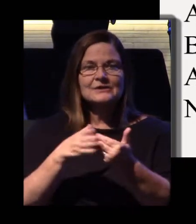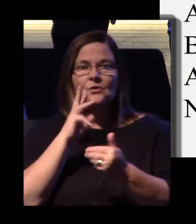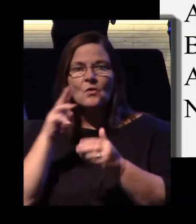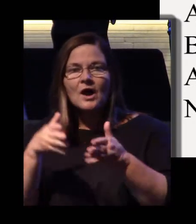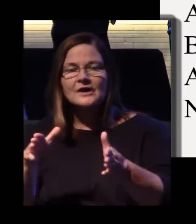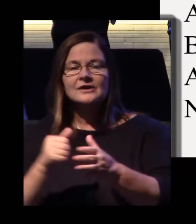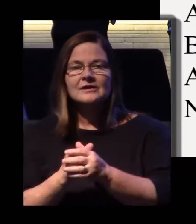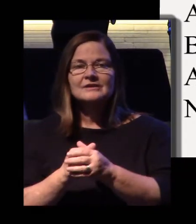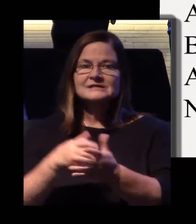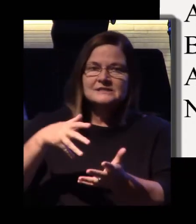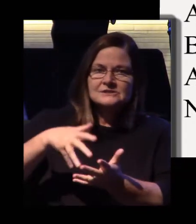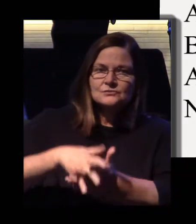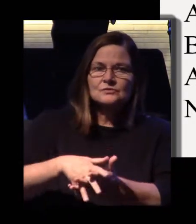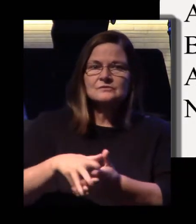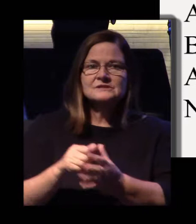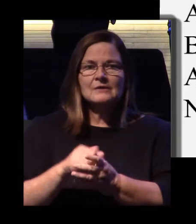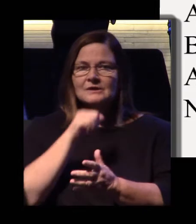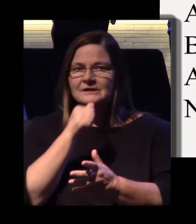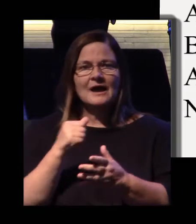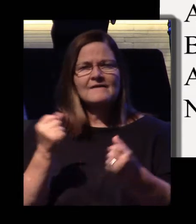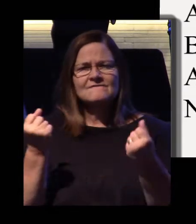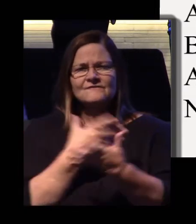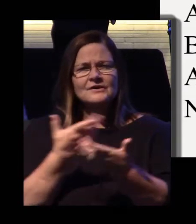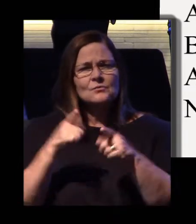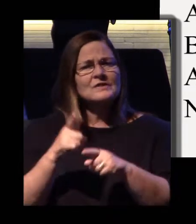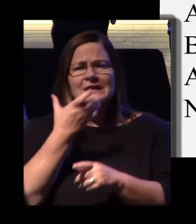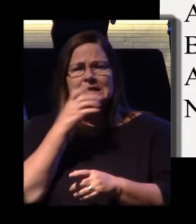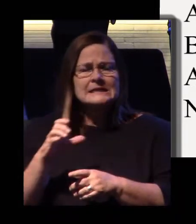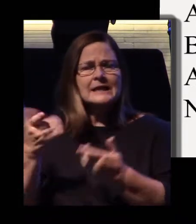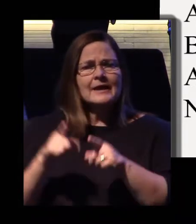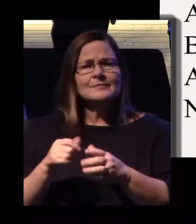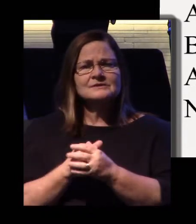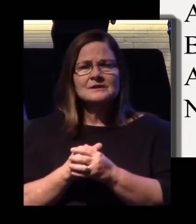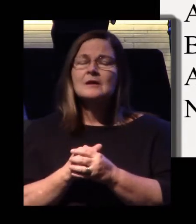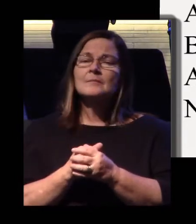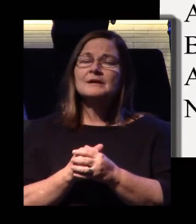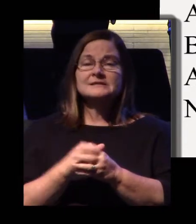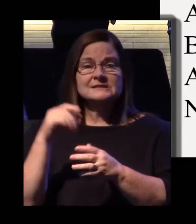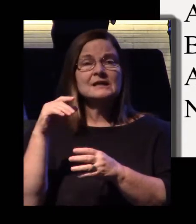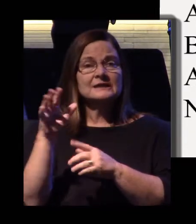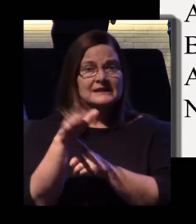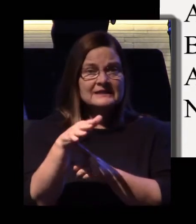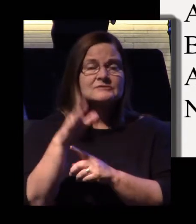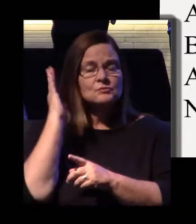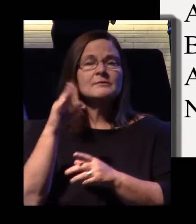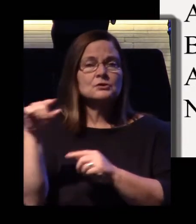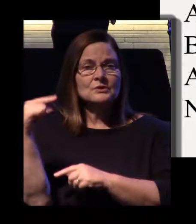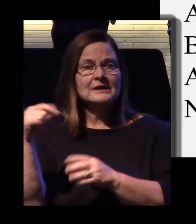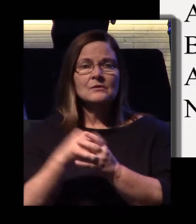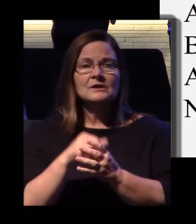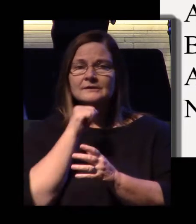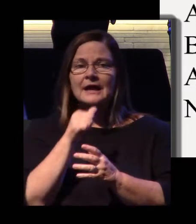Lord, for he will be like a tree planted by the water that extends its roots by a stream and will not fear when the heat